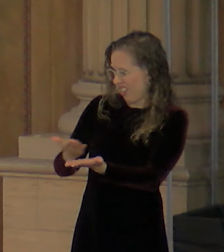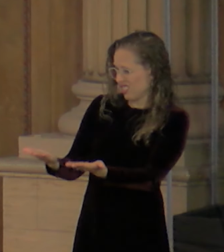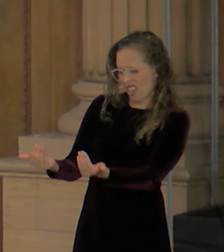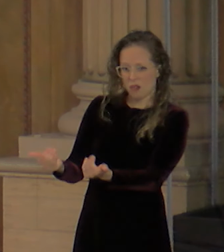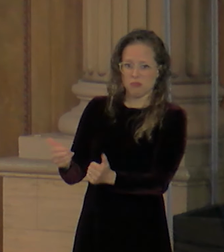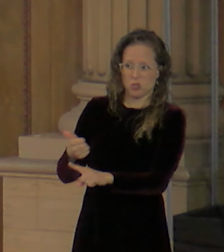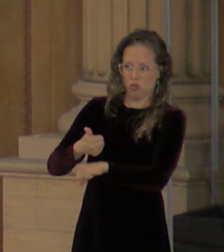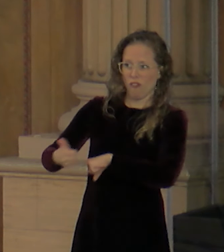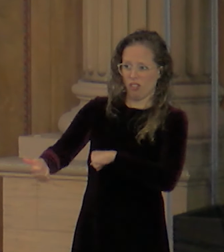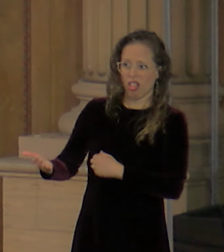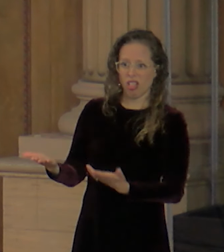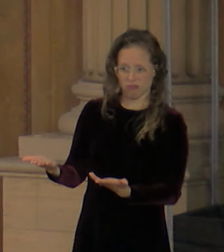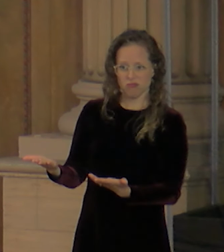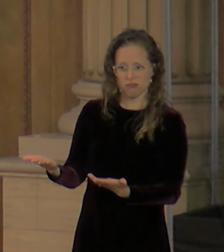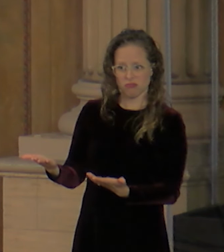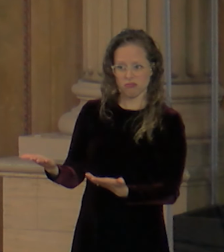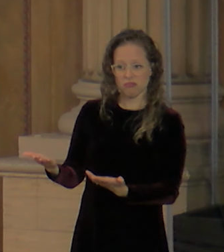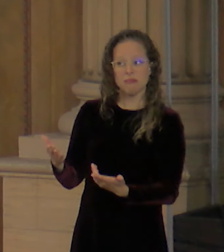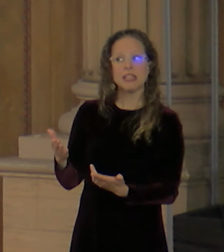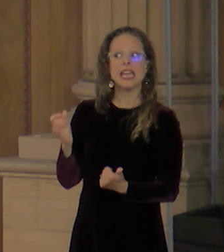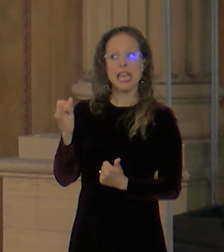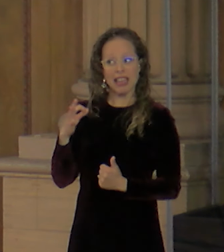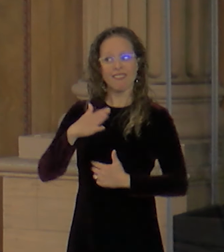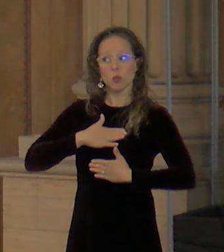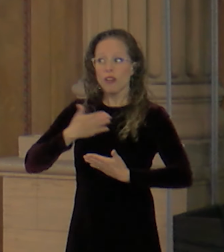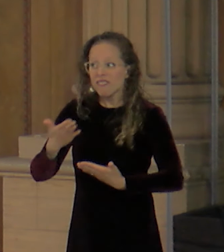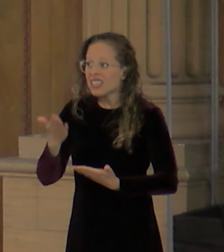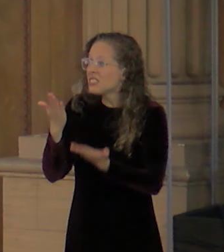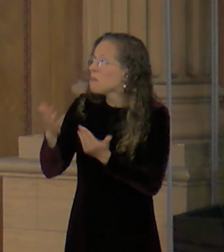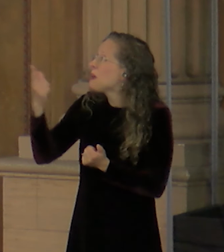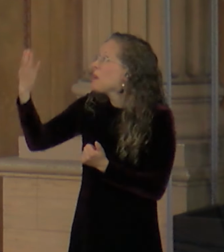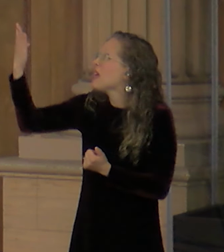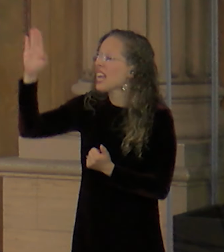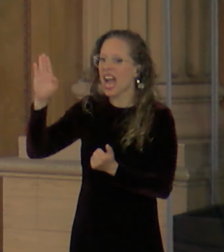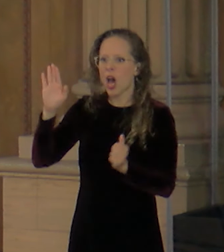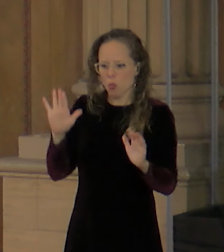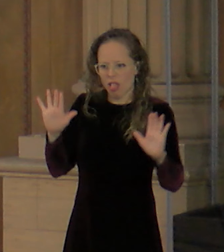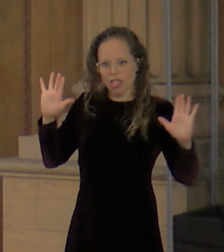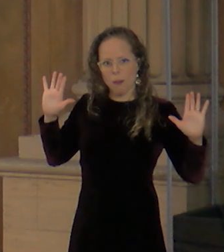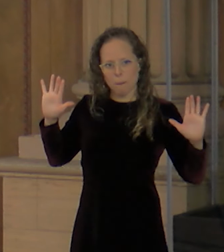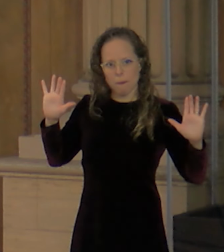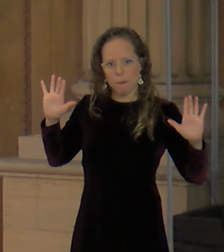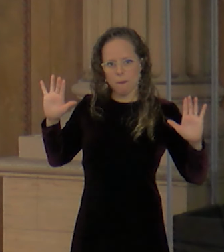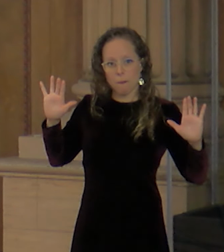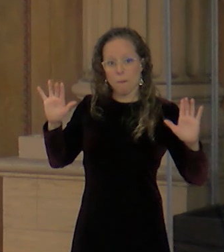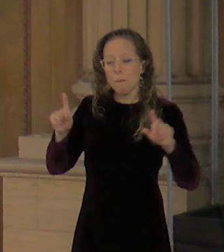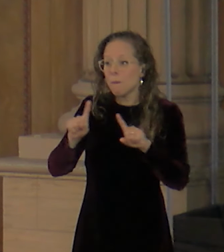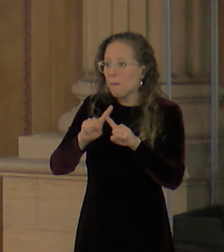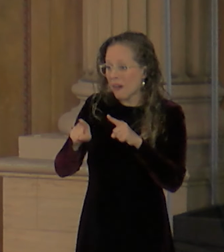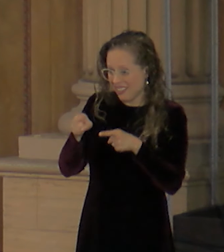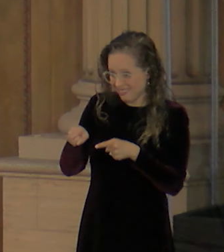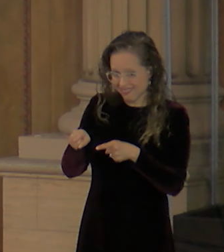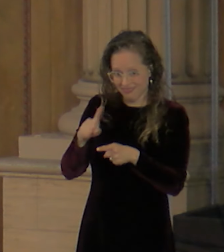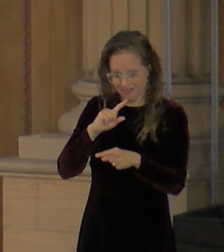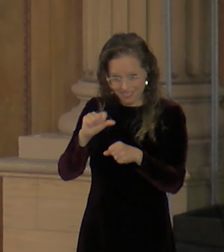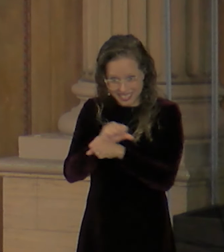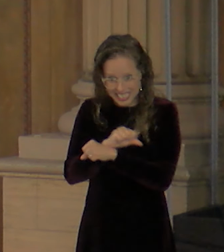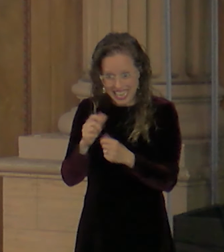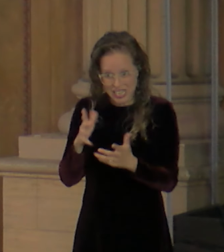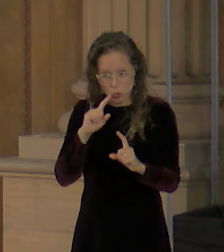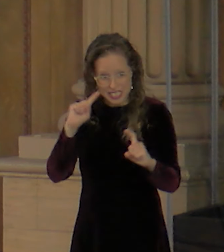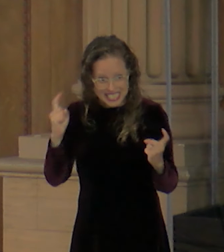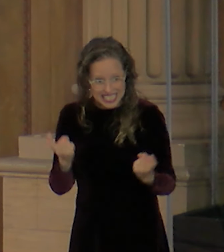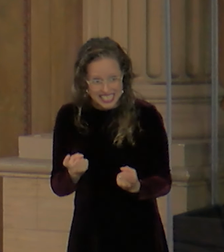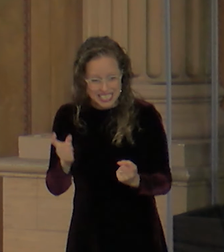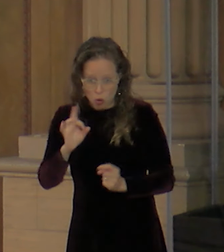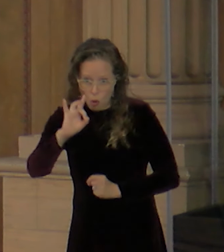come clean with what you've done wrong, and maybe then if you do, God will free you from all this. But Job hadn't sinned greatly. And he wasn't going to lie, he